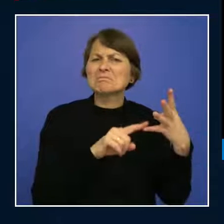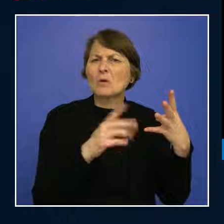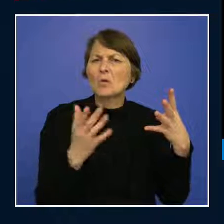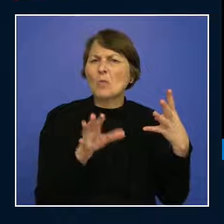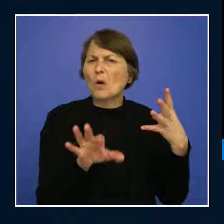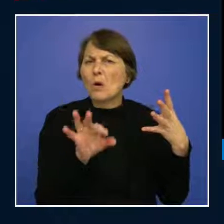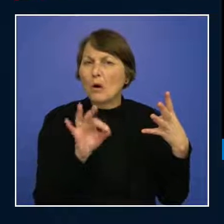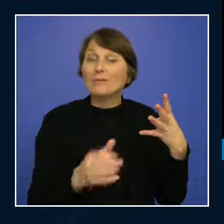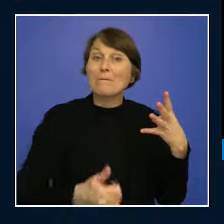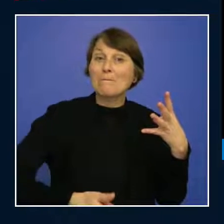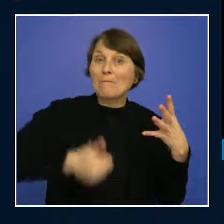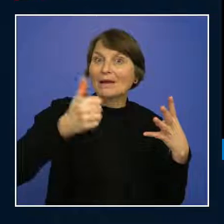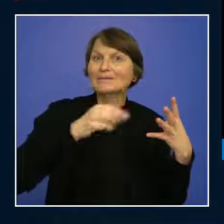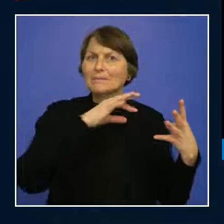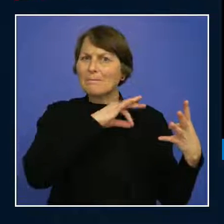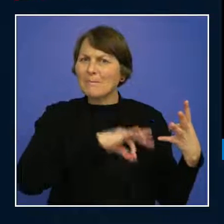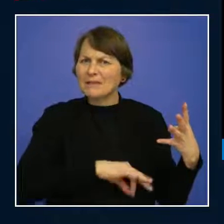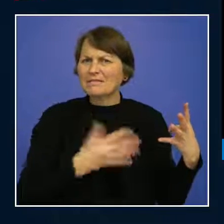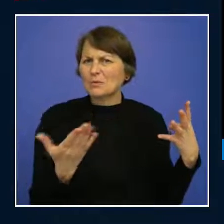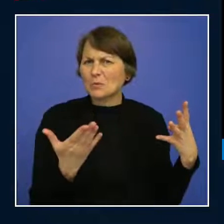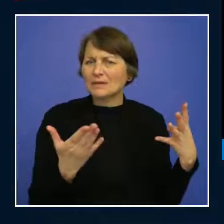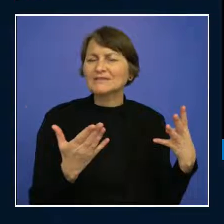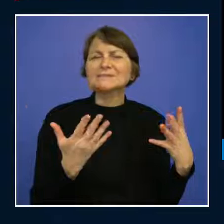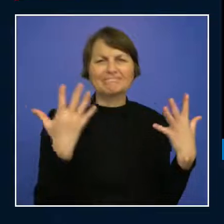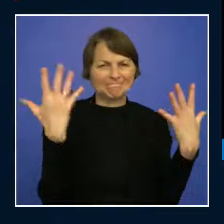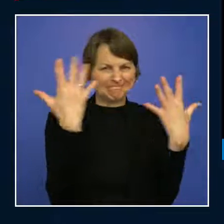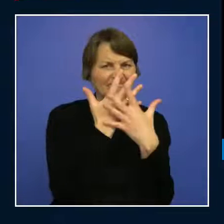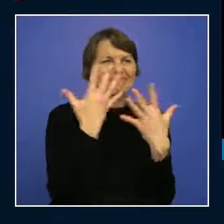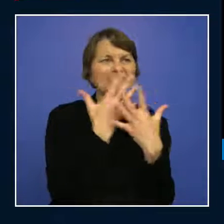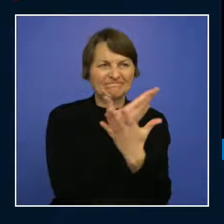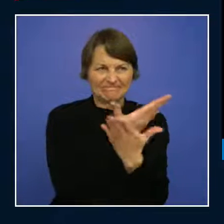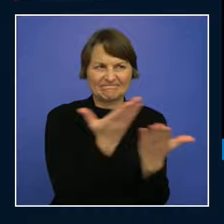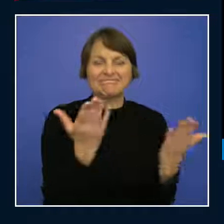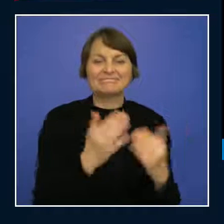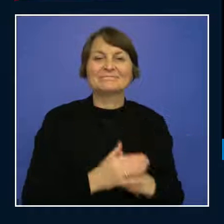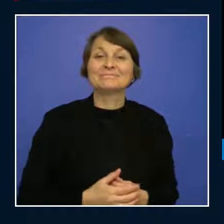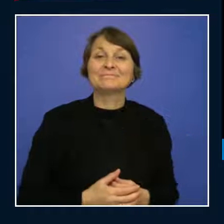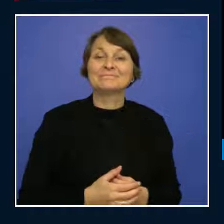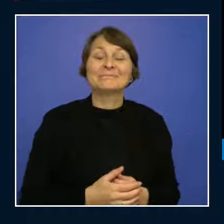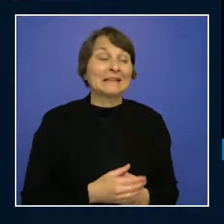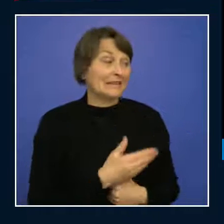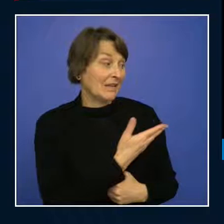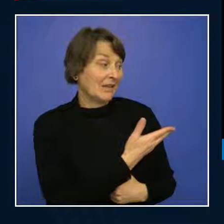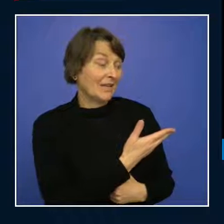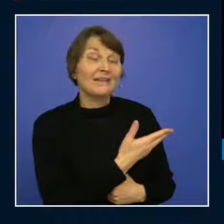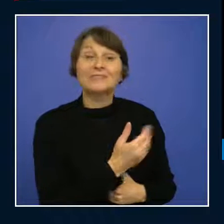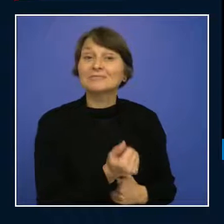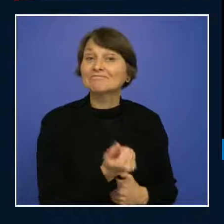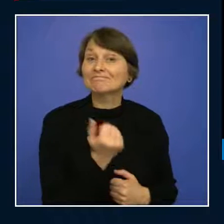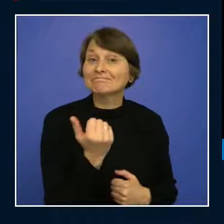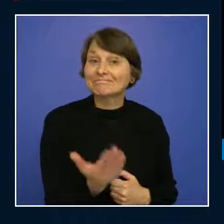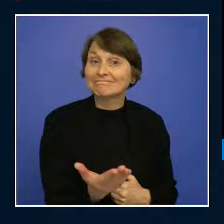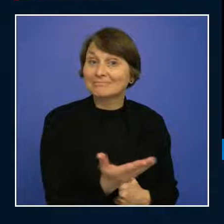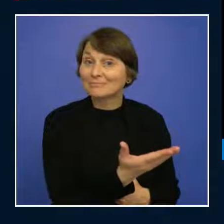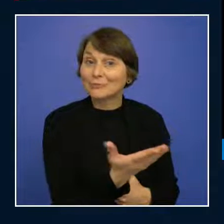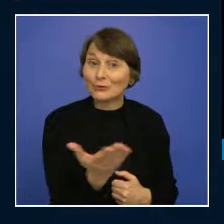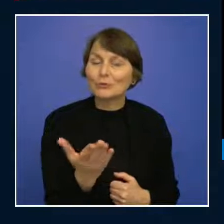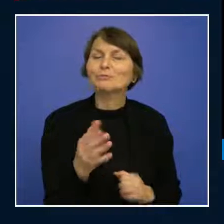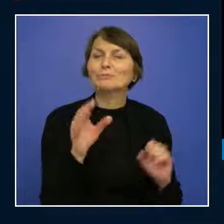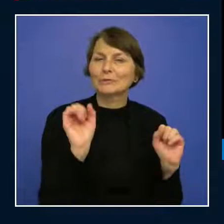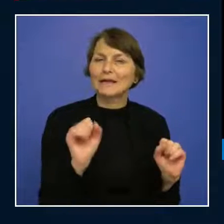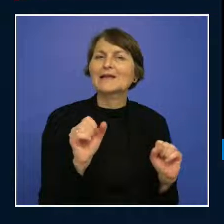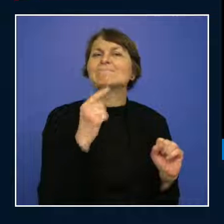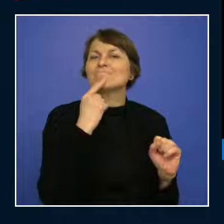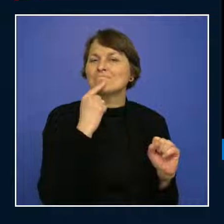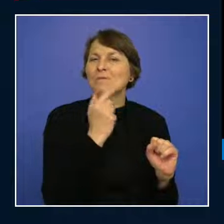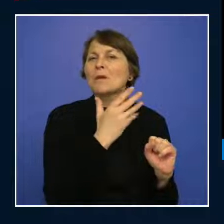real benefit of it here. This Frontdoor offers you the chance to access lots of points